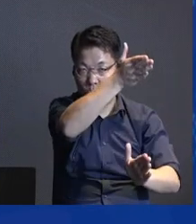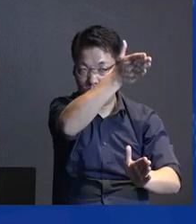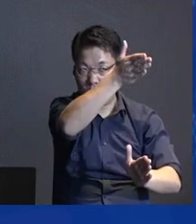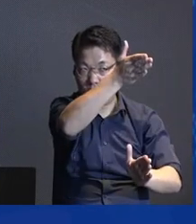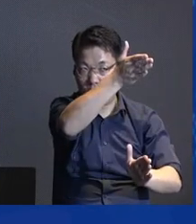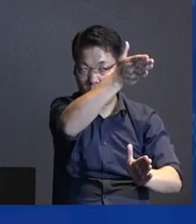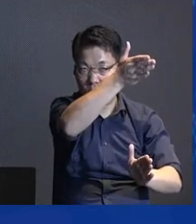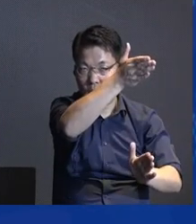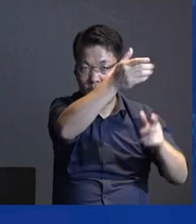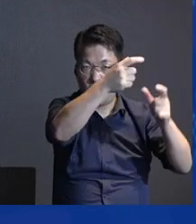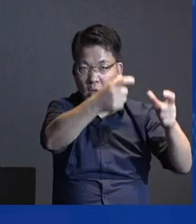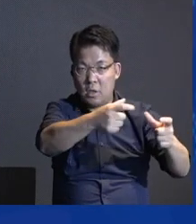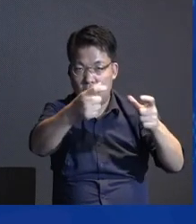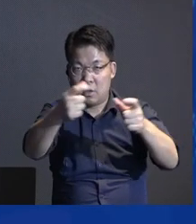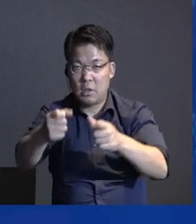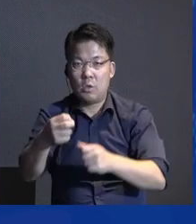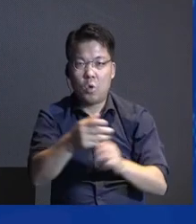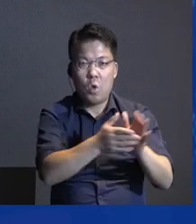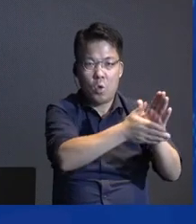countryside.